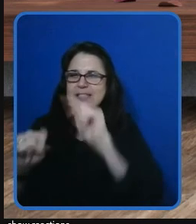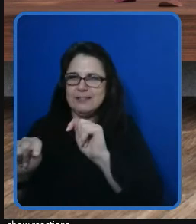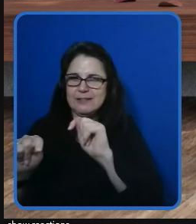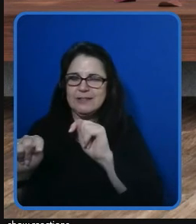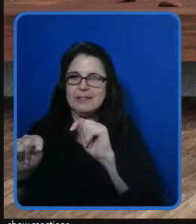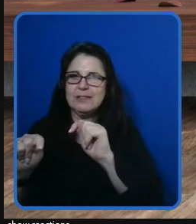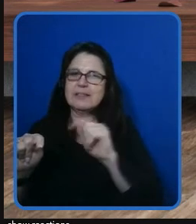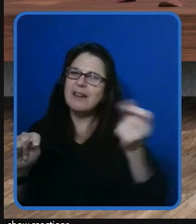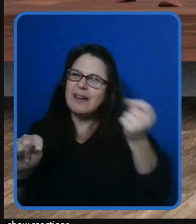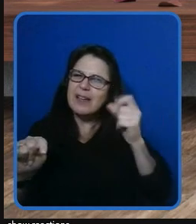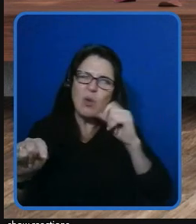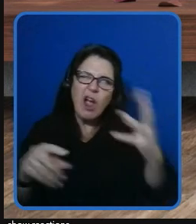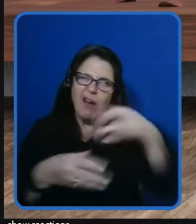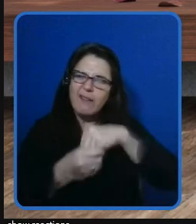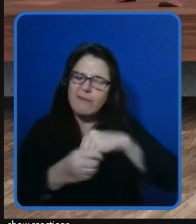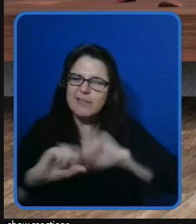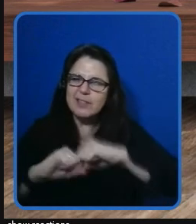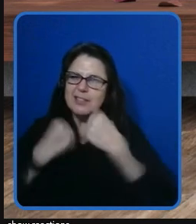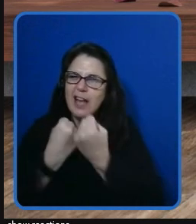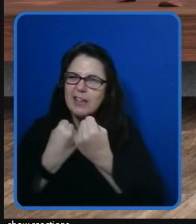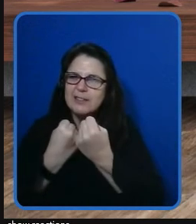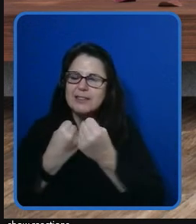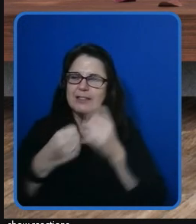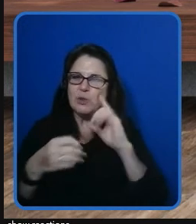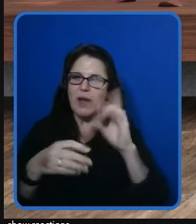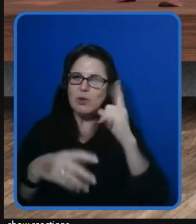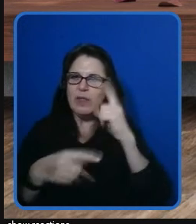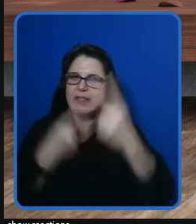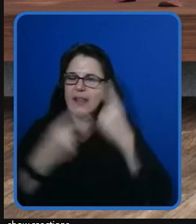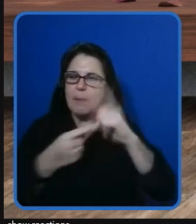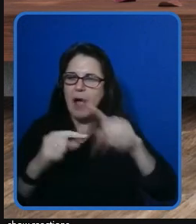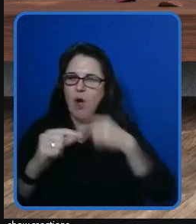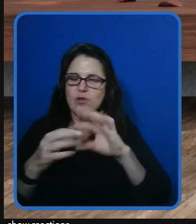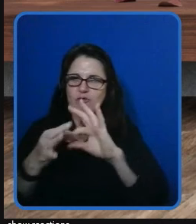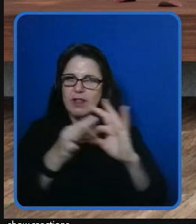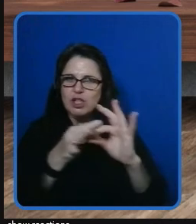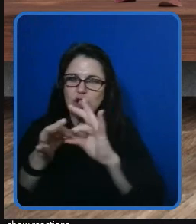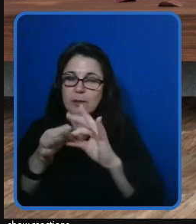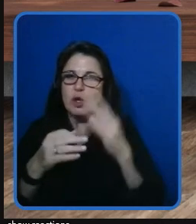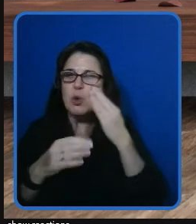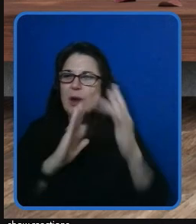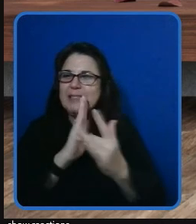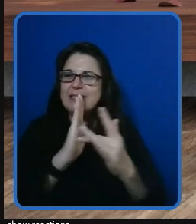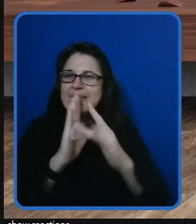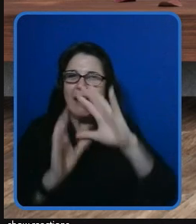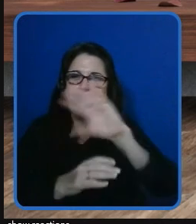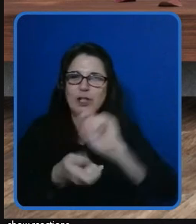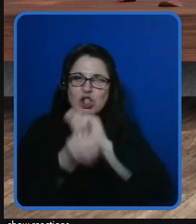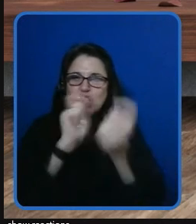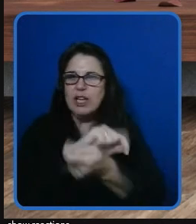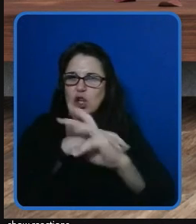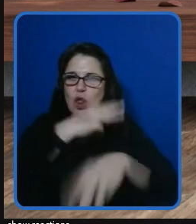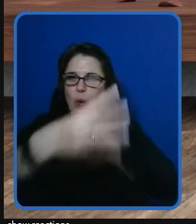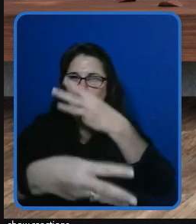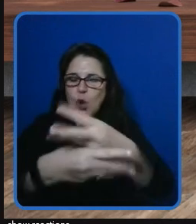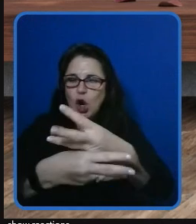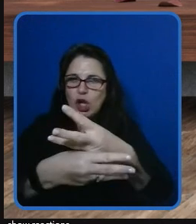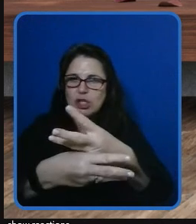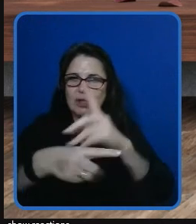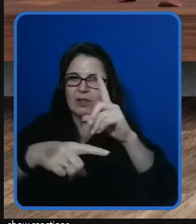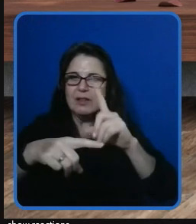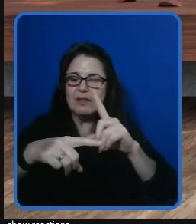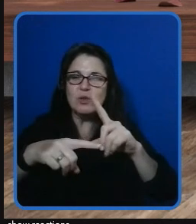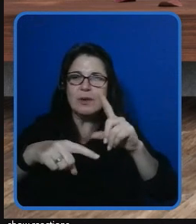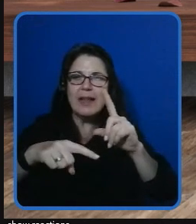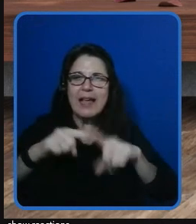relationship with society. And so as the tech companies, and they know, I mean, the tech companies is changing the world. It's not an internally focused